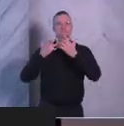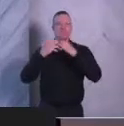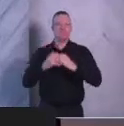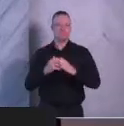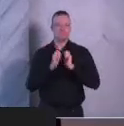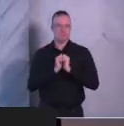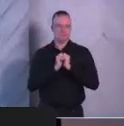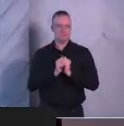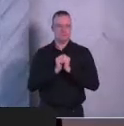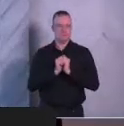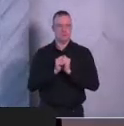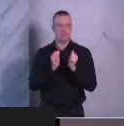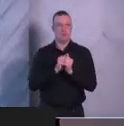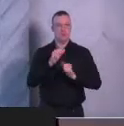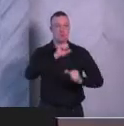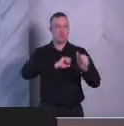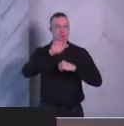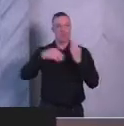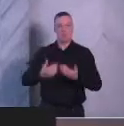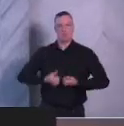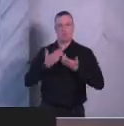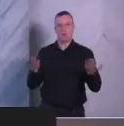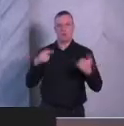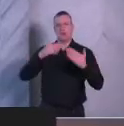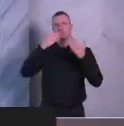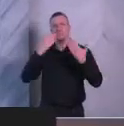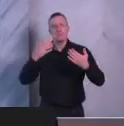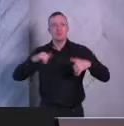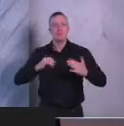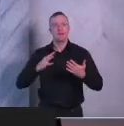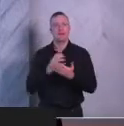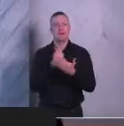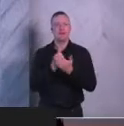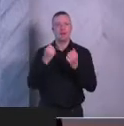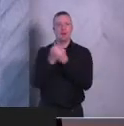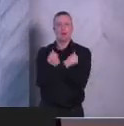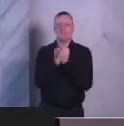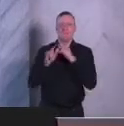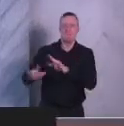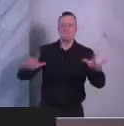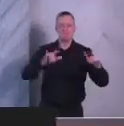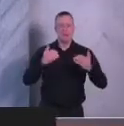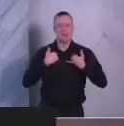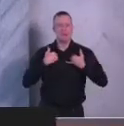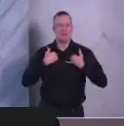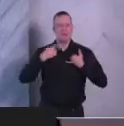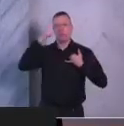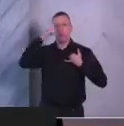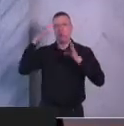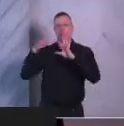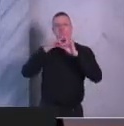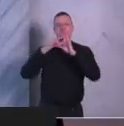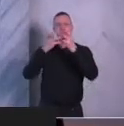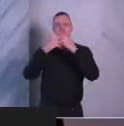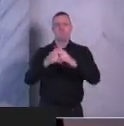with each other and all living things. And we are grateful that there is still so much love in the world. And now our minds are one.